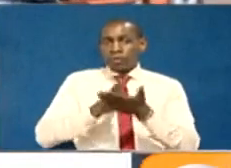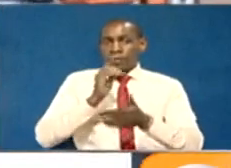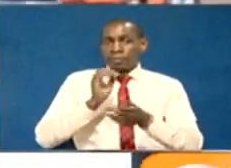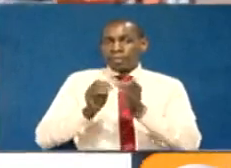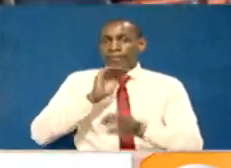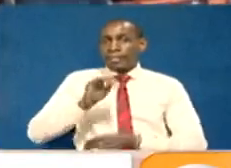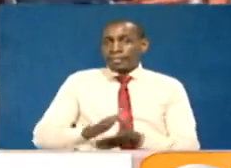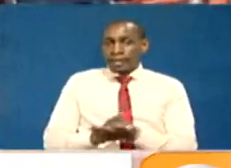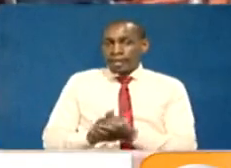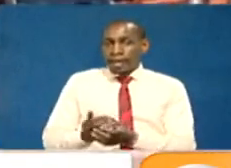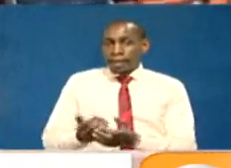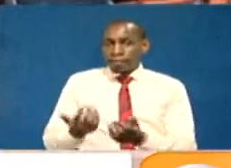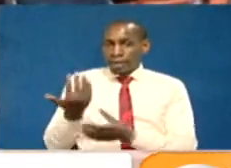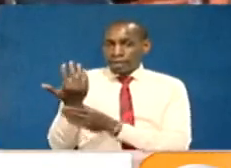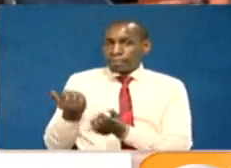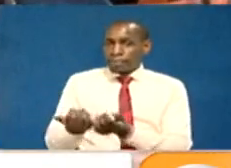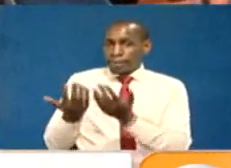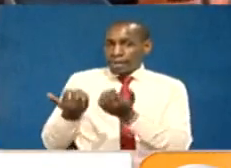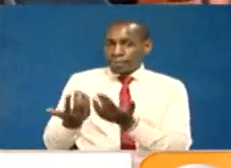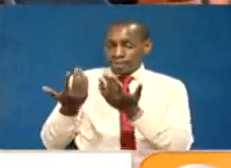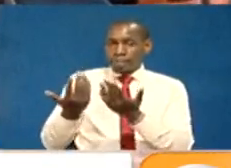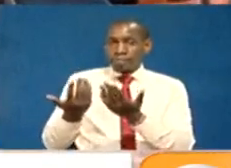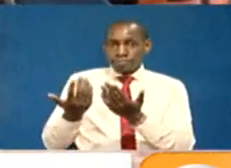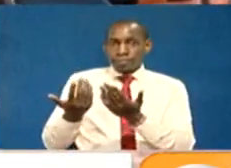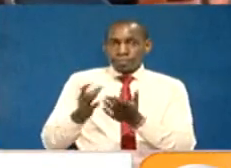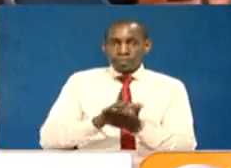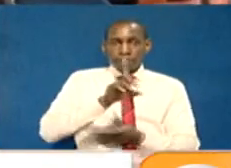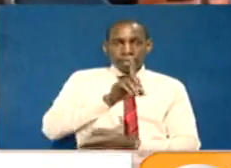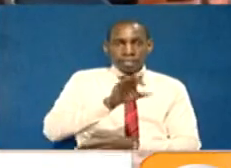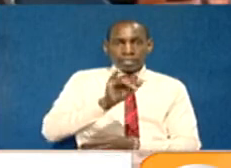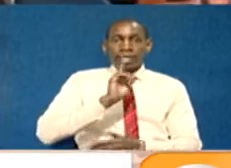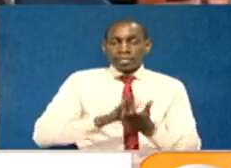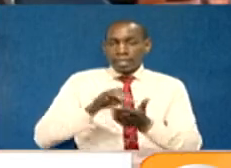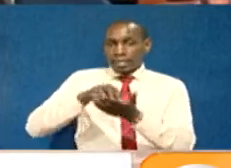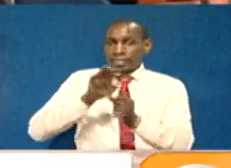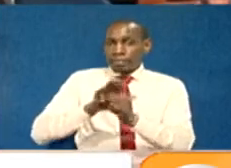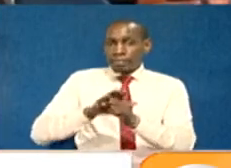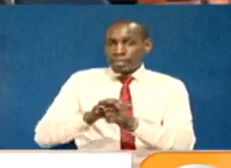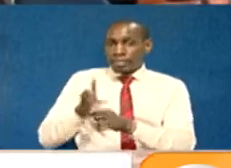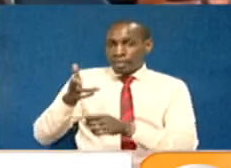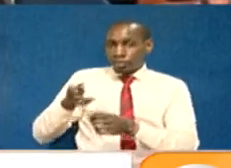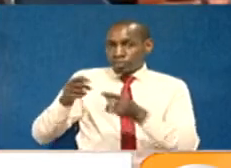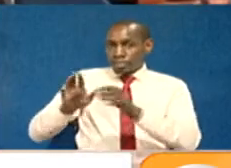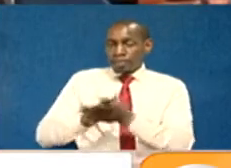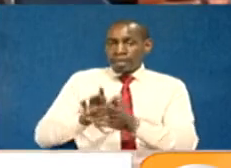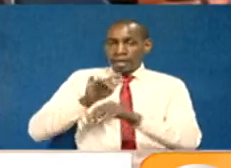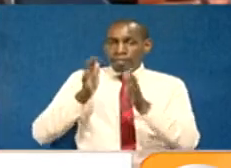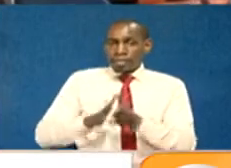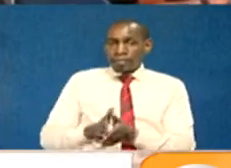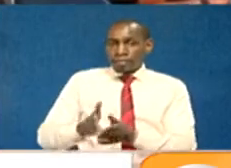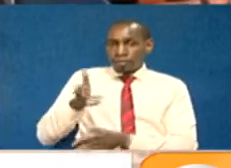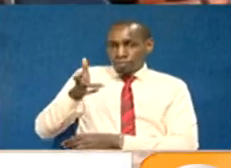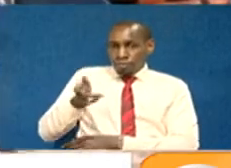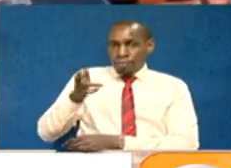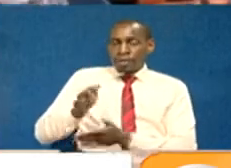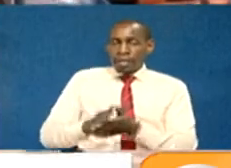had burns on his chin, as forensic psychologists have it that in most cases of suicide, the victim presses the gun